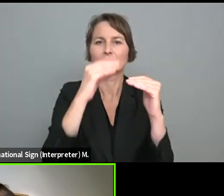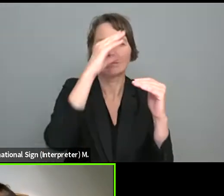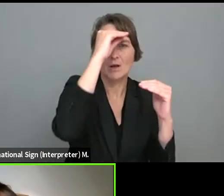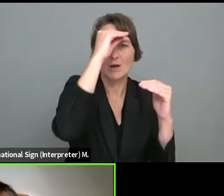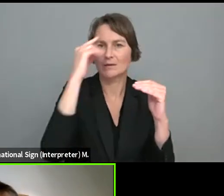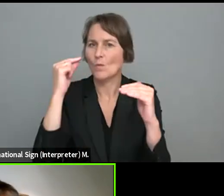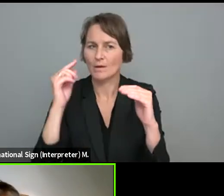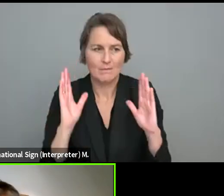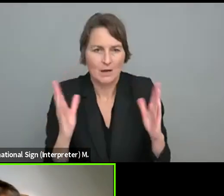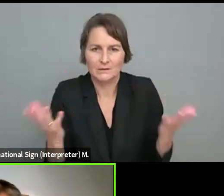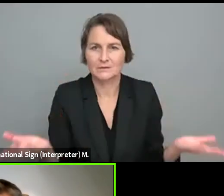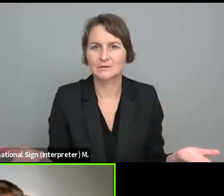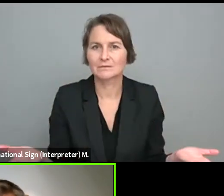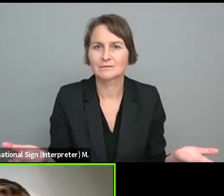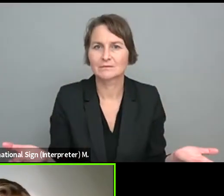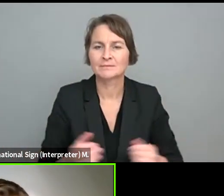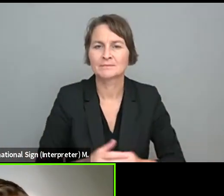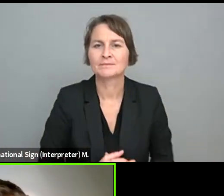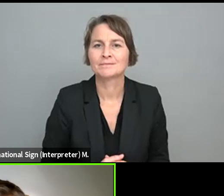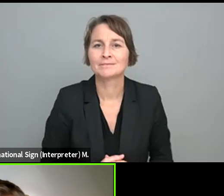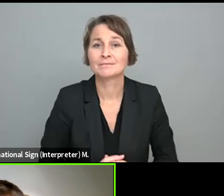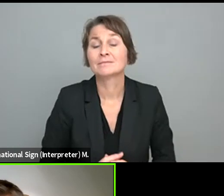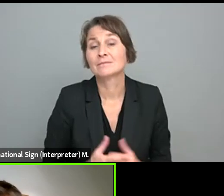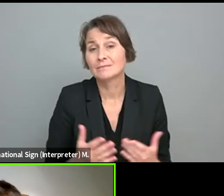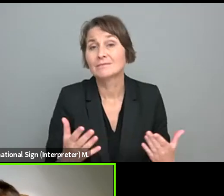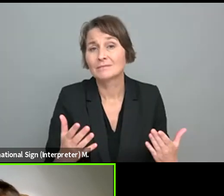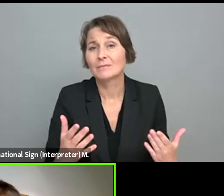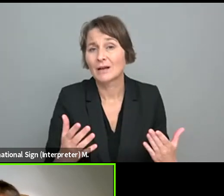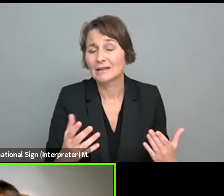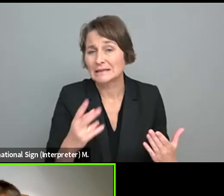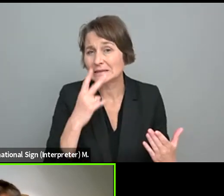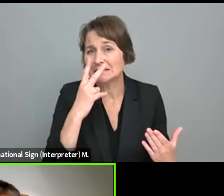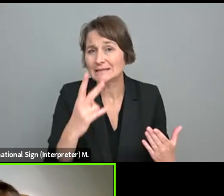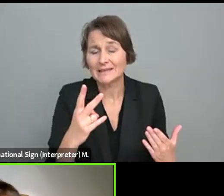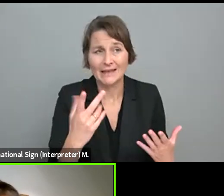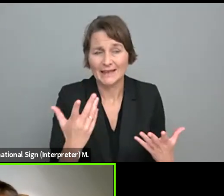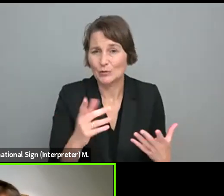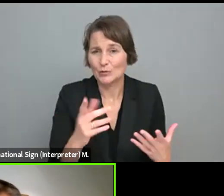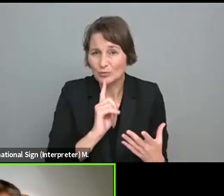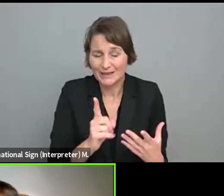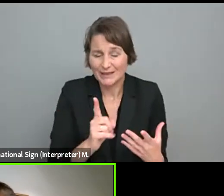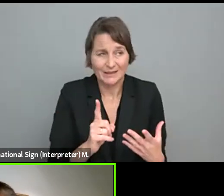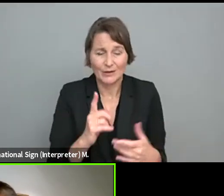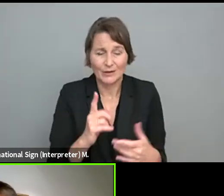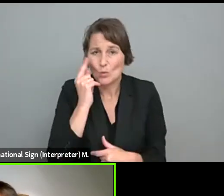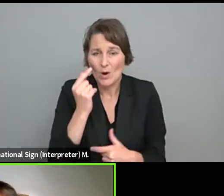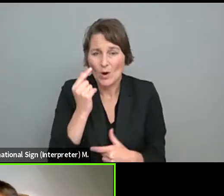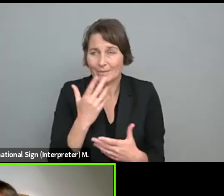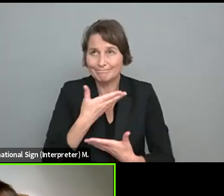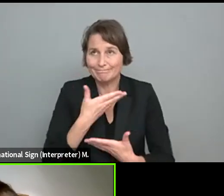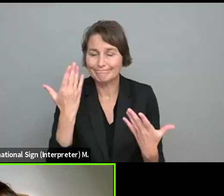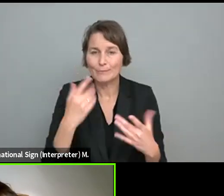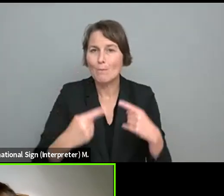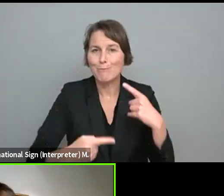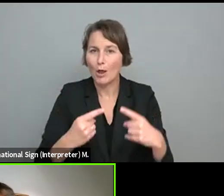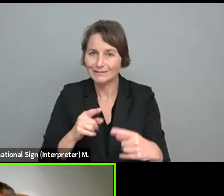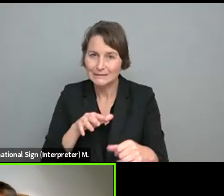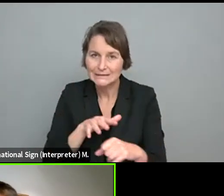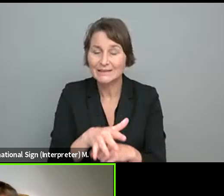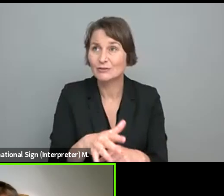course, women are lacking from politics, so we are lacking political empowerment of women in many of these